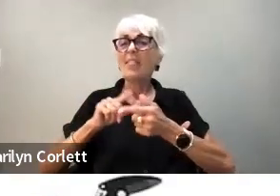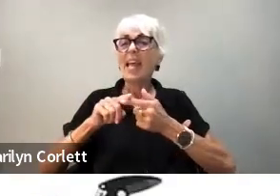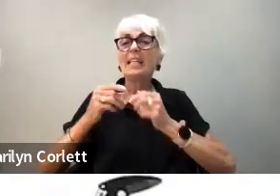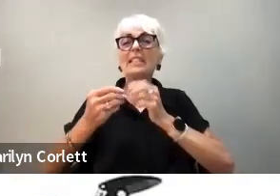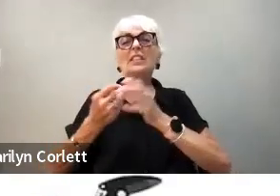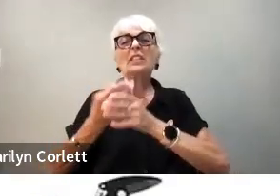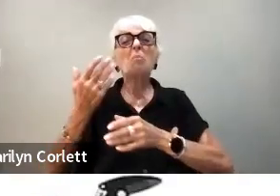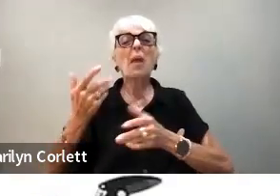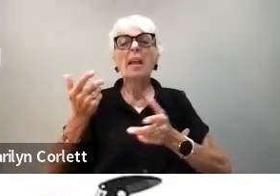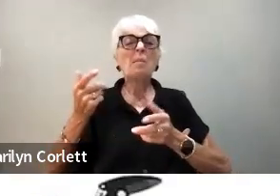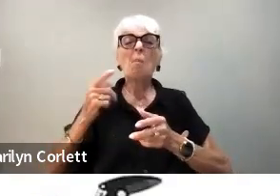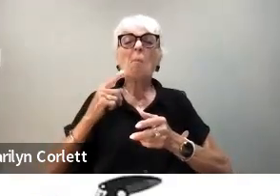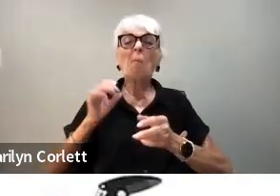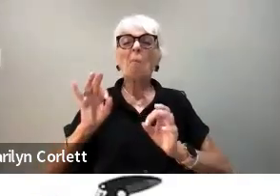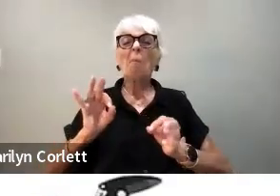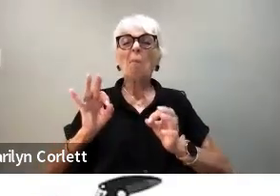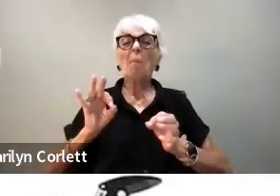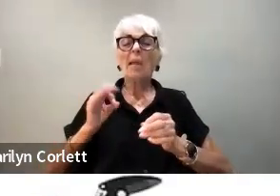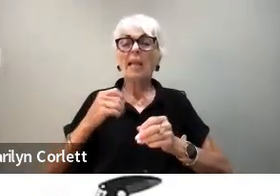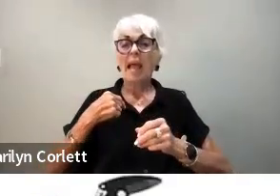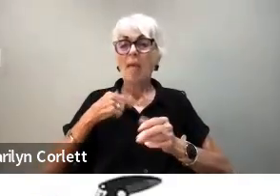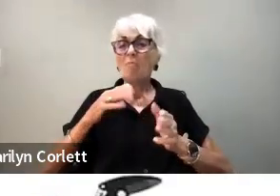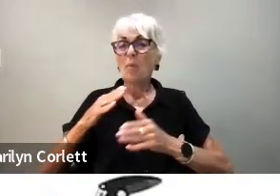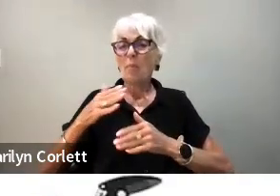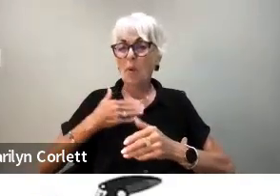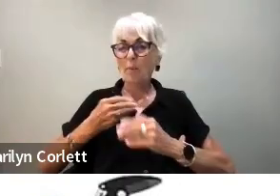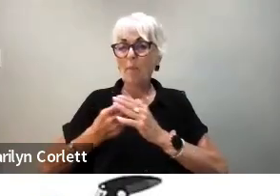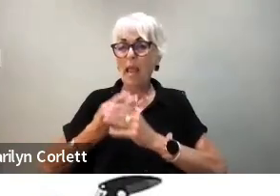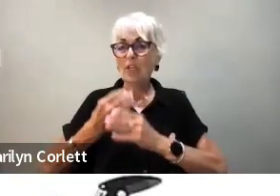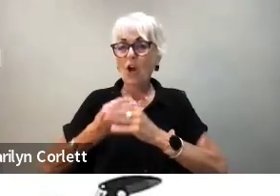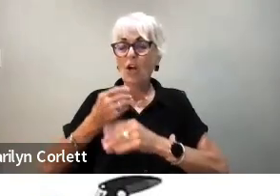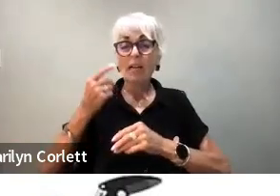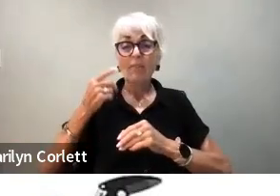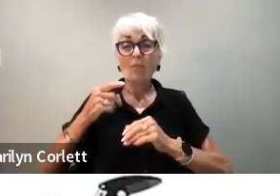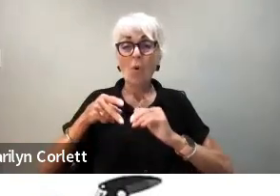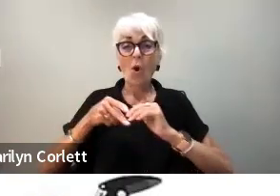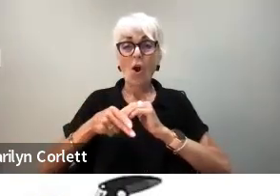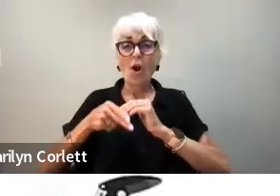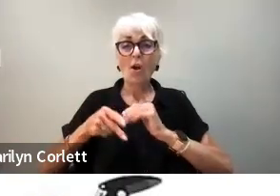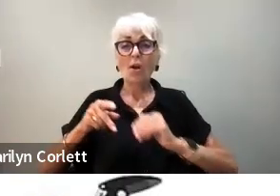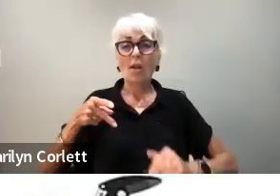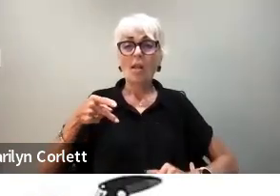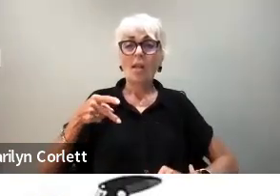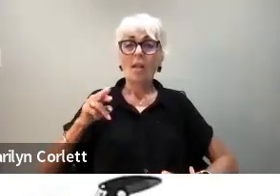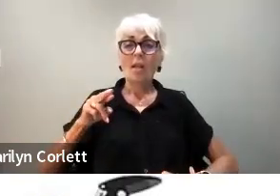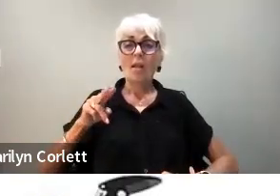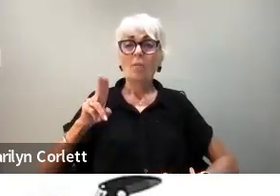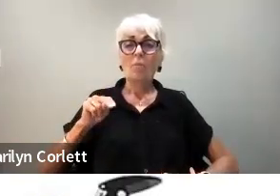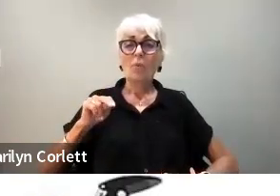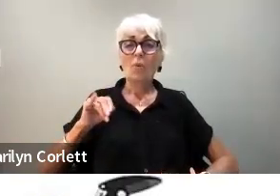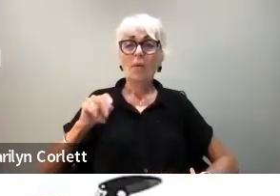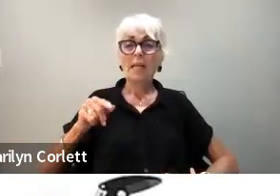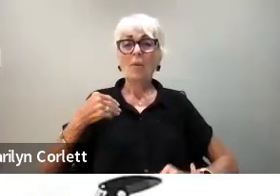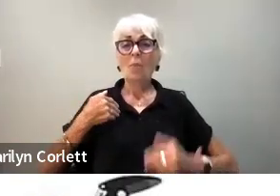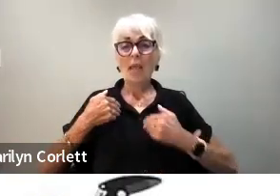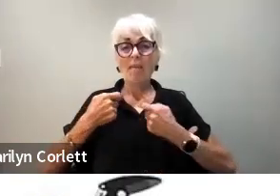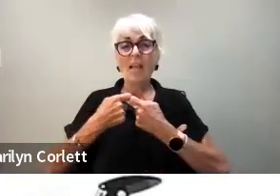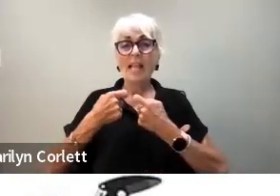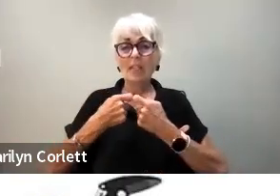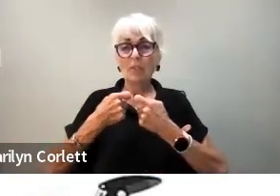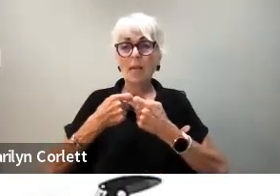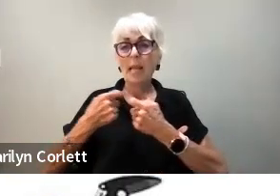do because I'm going to be getting my garden ready and everything like that. So for pruning, we have electric pruners that are